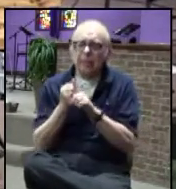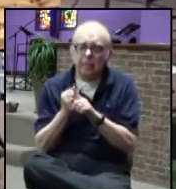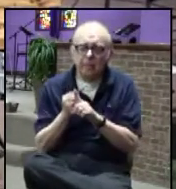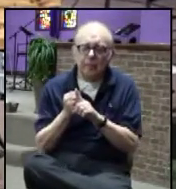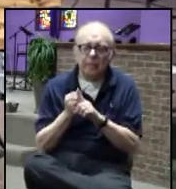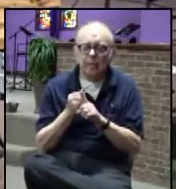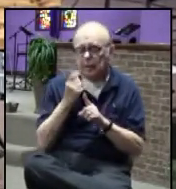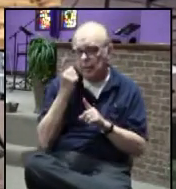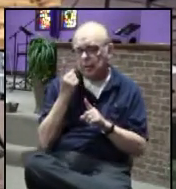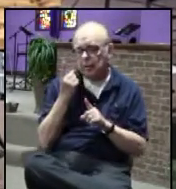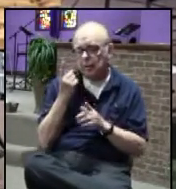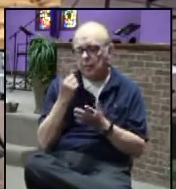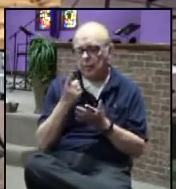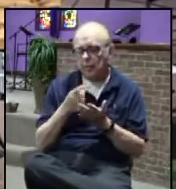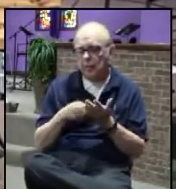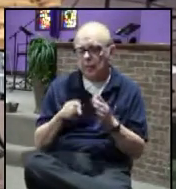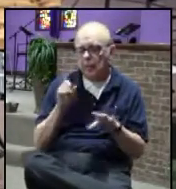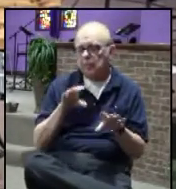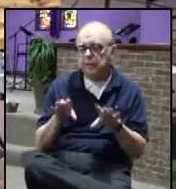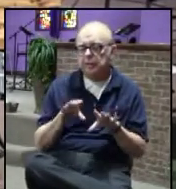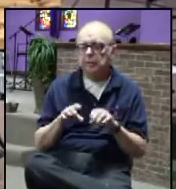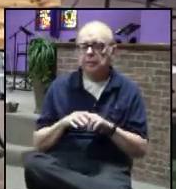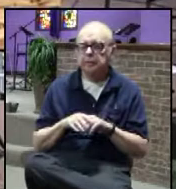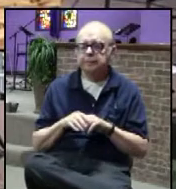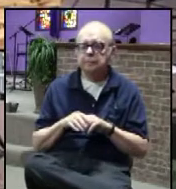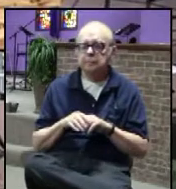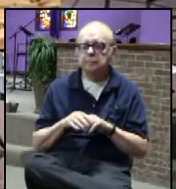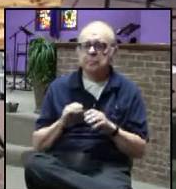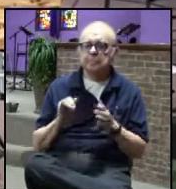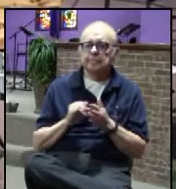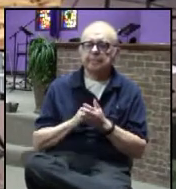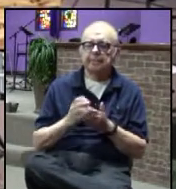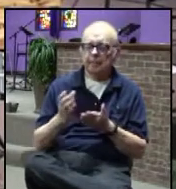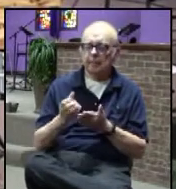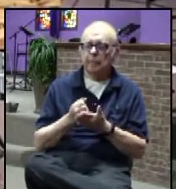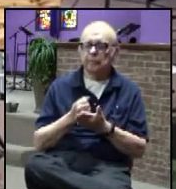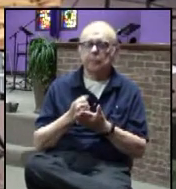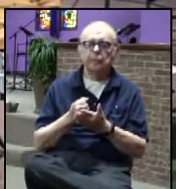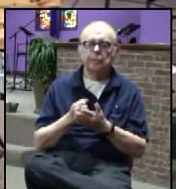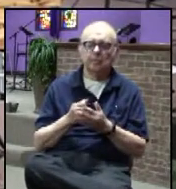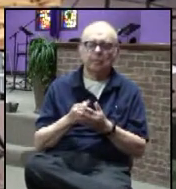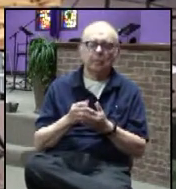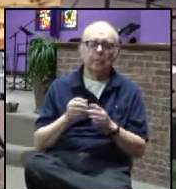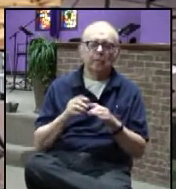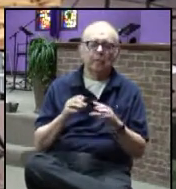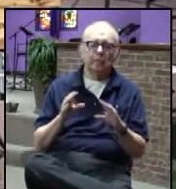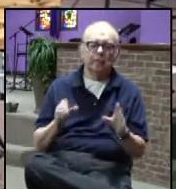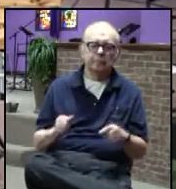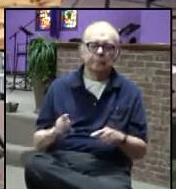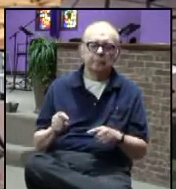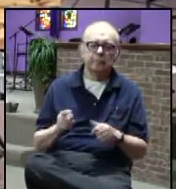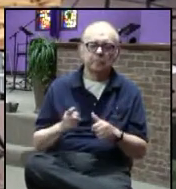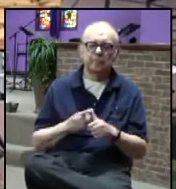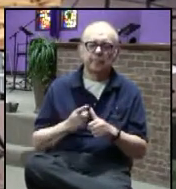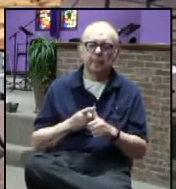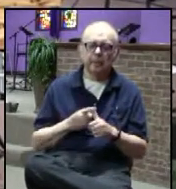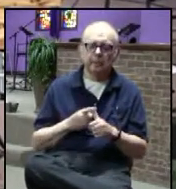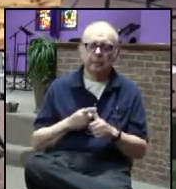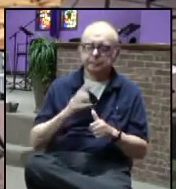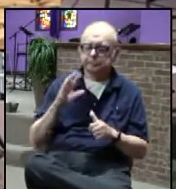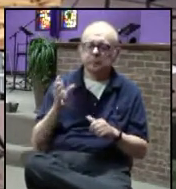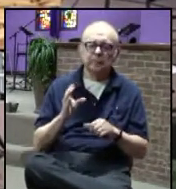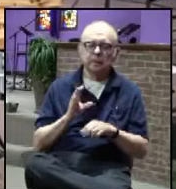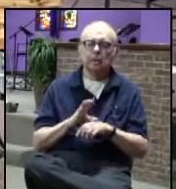and understanding what it's supposed to do. This treasure chest. The first century church